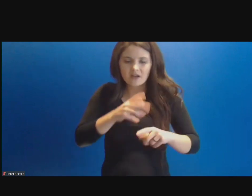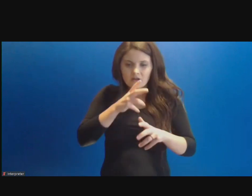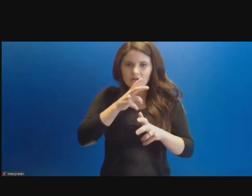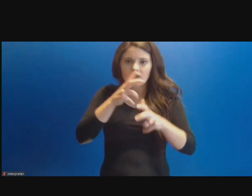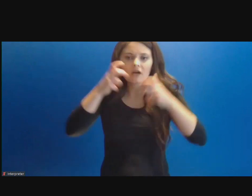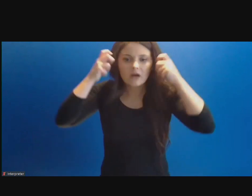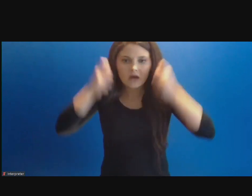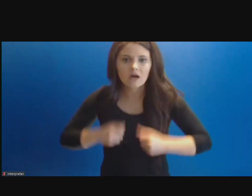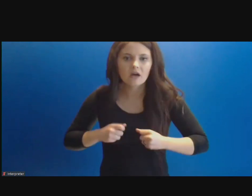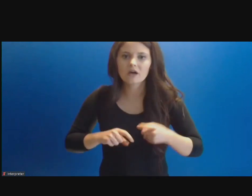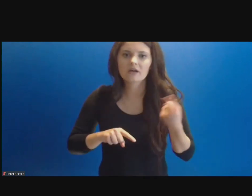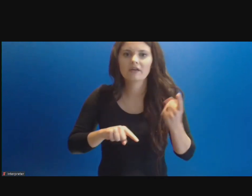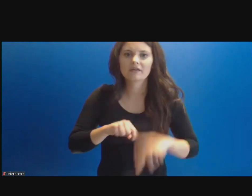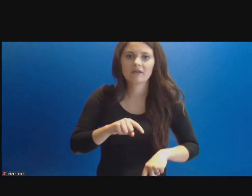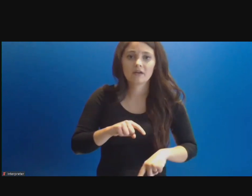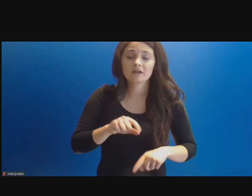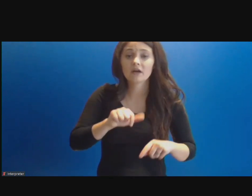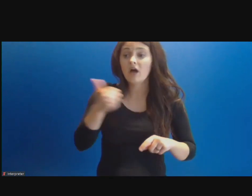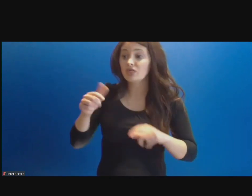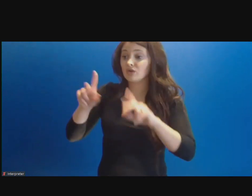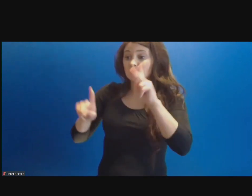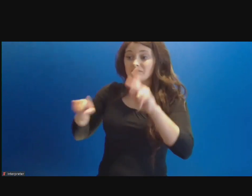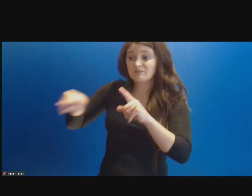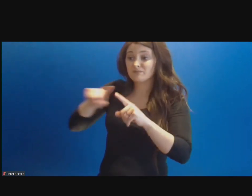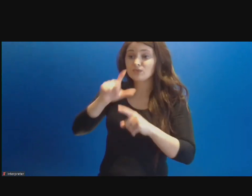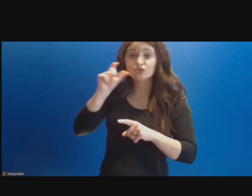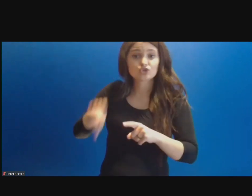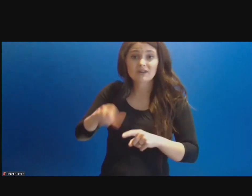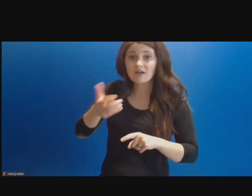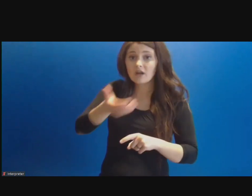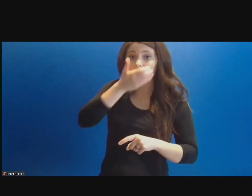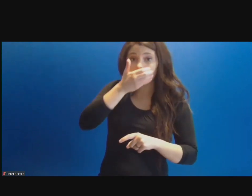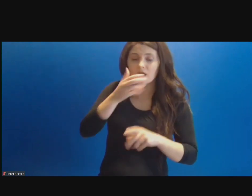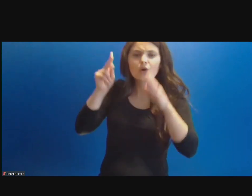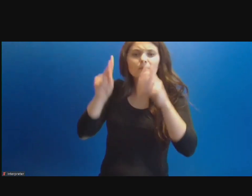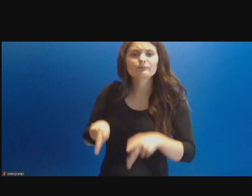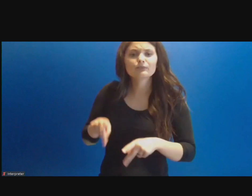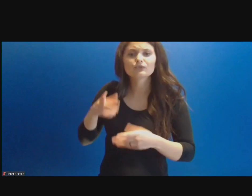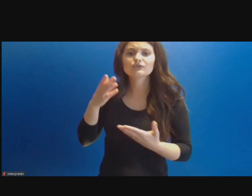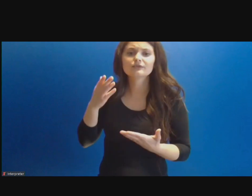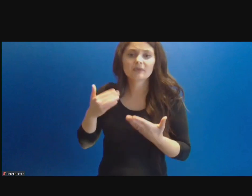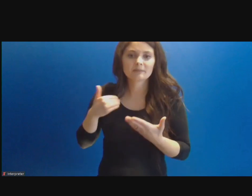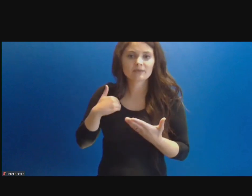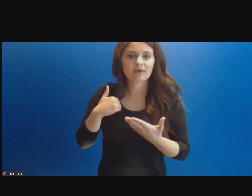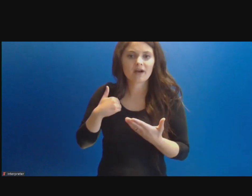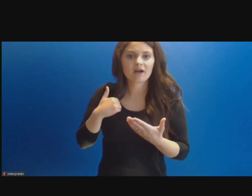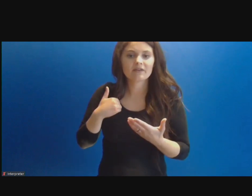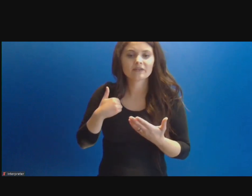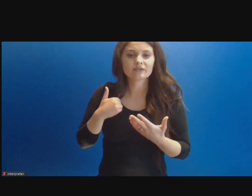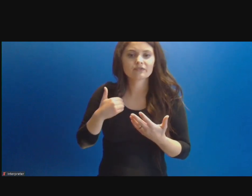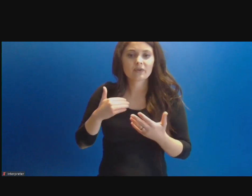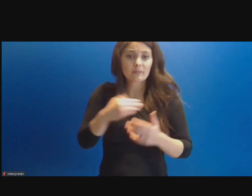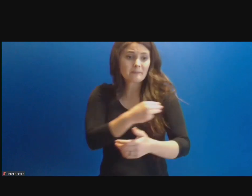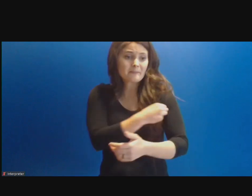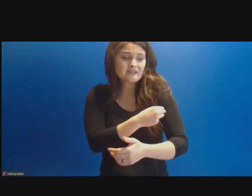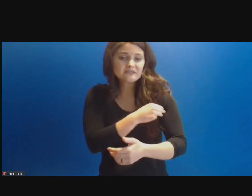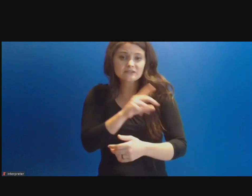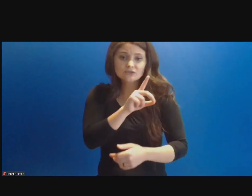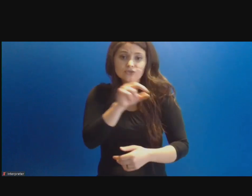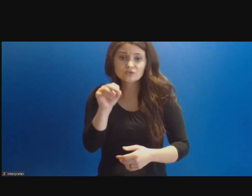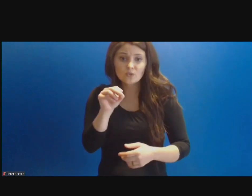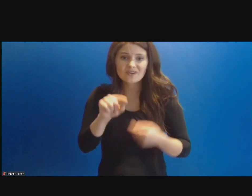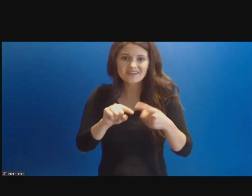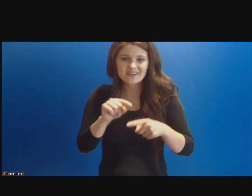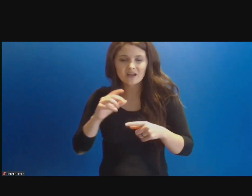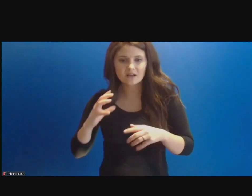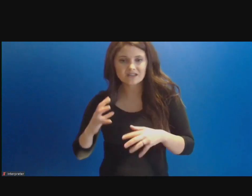to pull it off. The other individual that shouldn't wear these, somebody who has some kind of neuromuscular disorder where they don't have the muscle strength